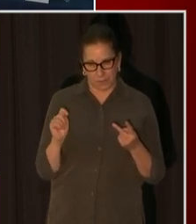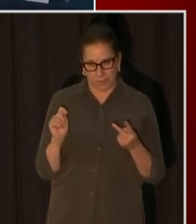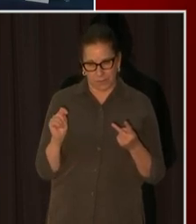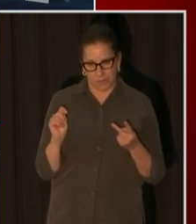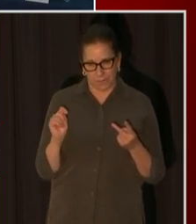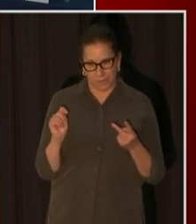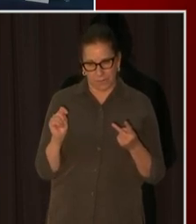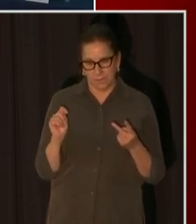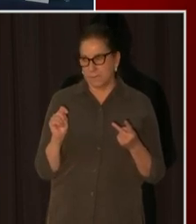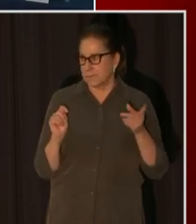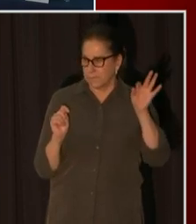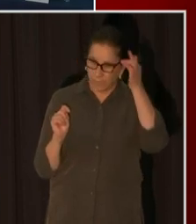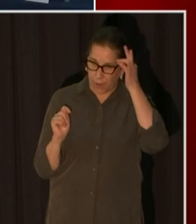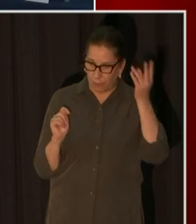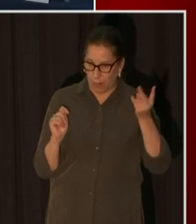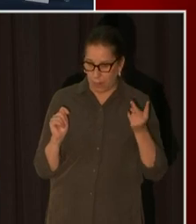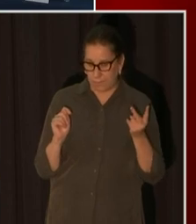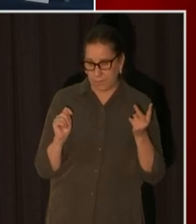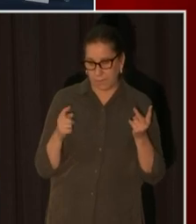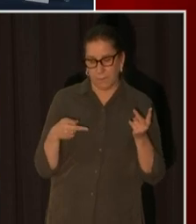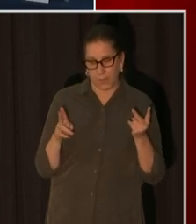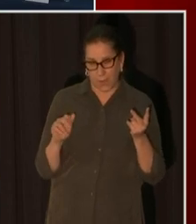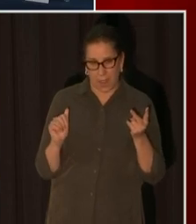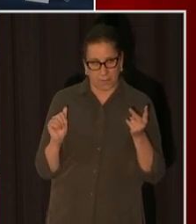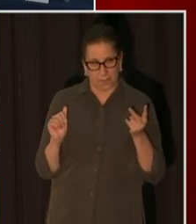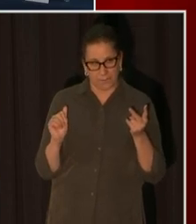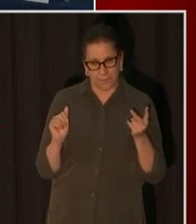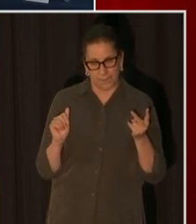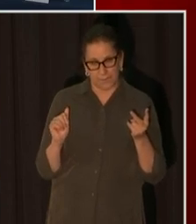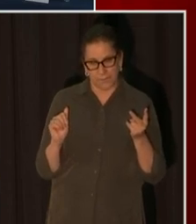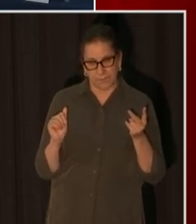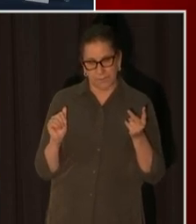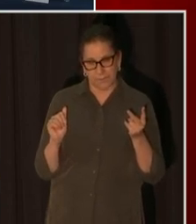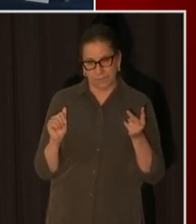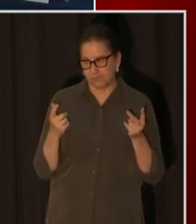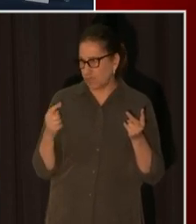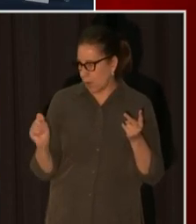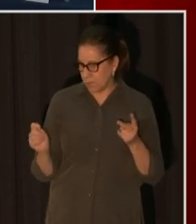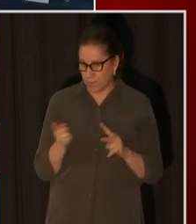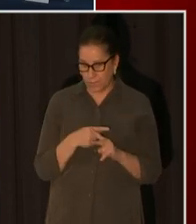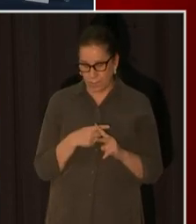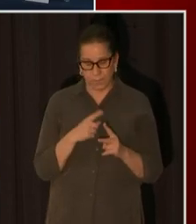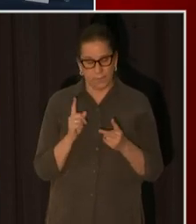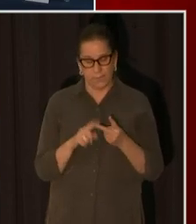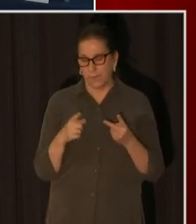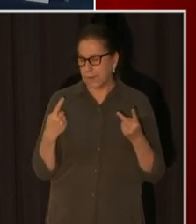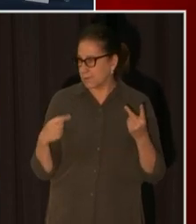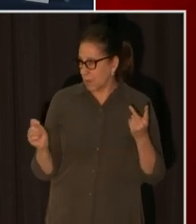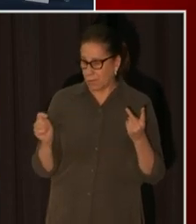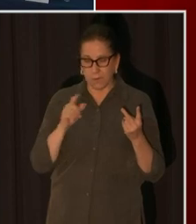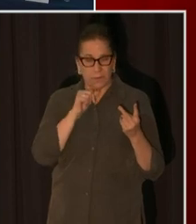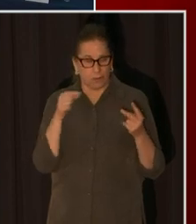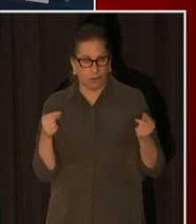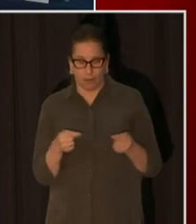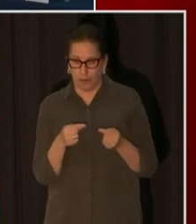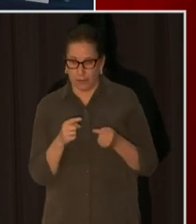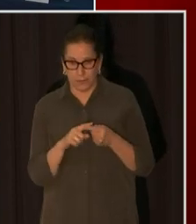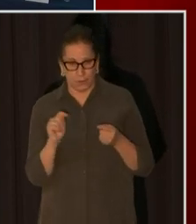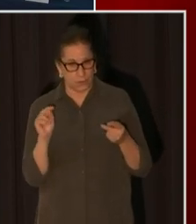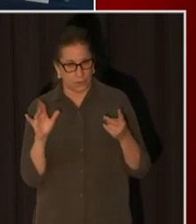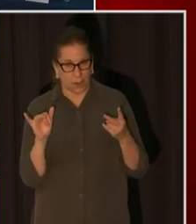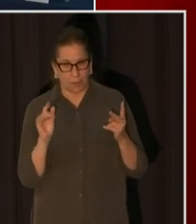going to let us know, but nothing else has instead. So as a small business owner, I am majorly dying.